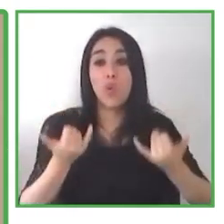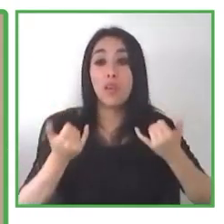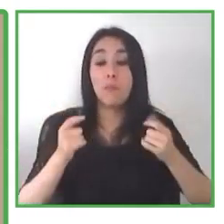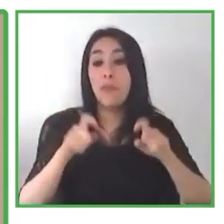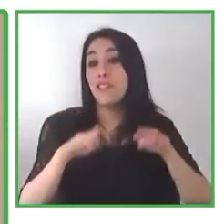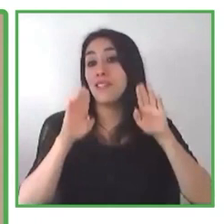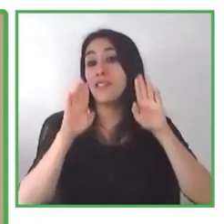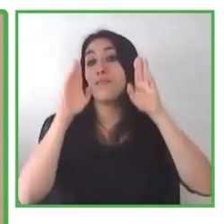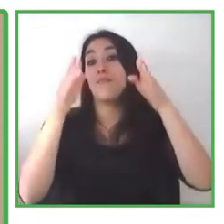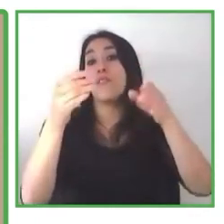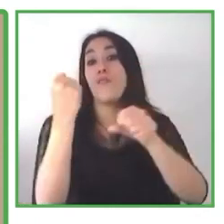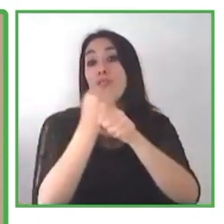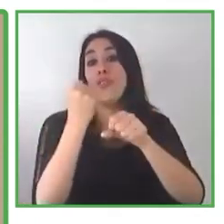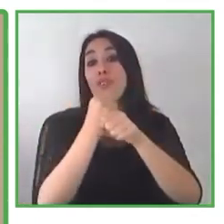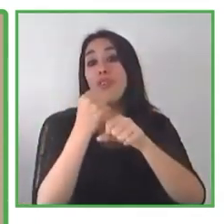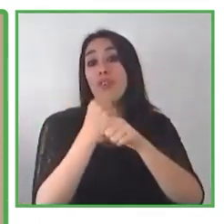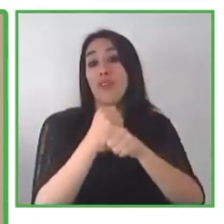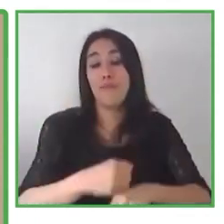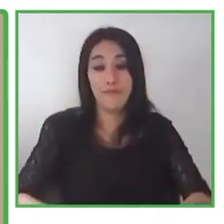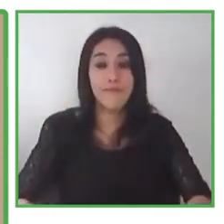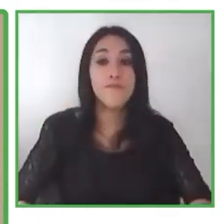life. But